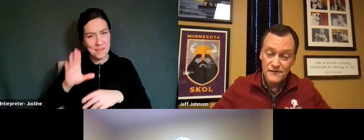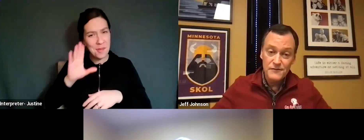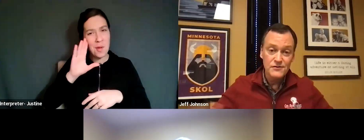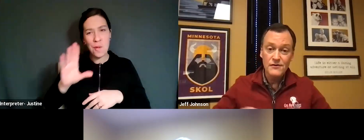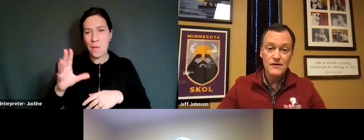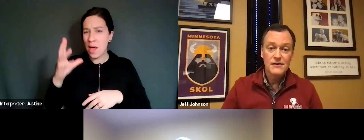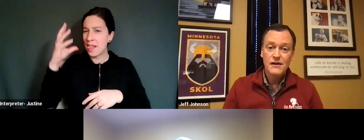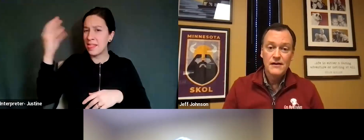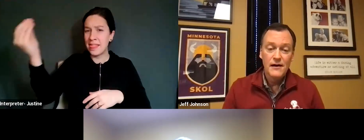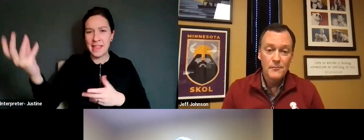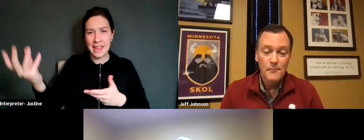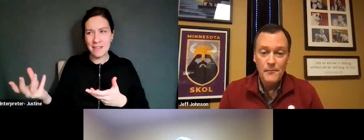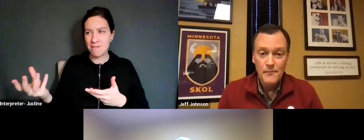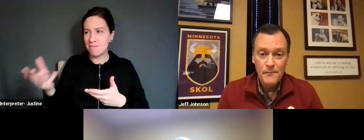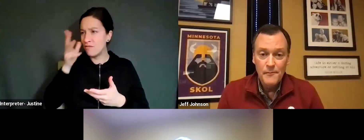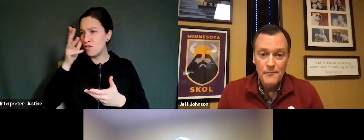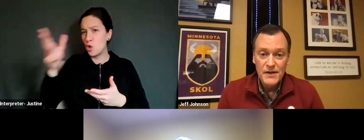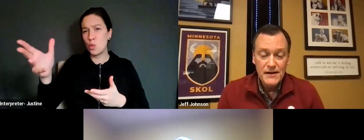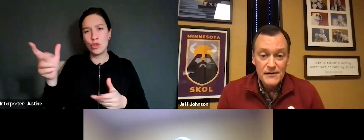will be in the future